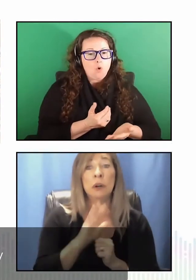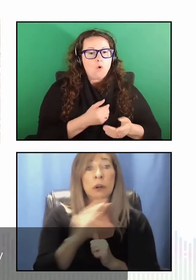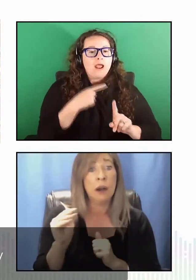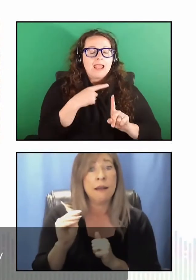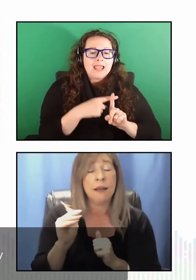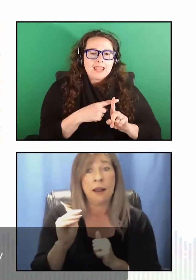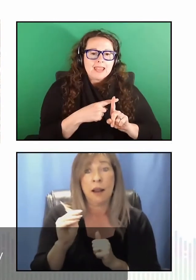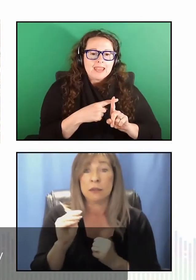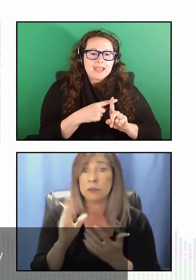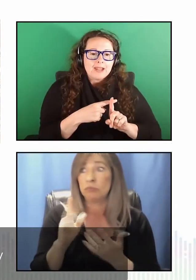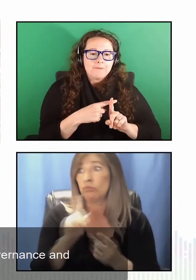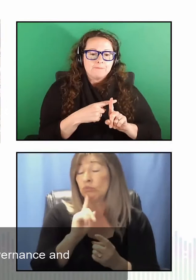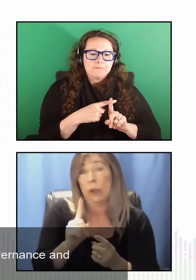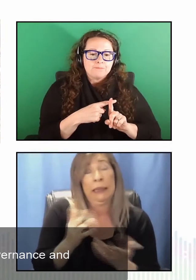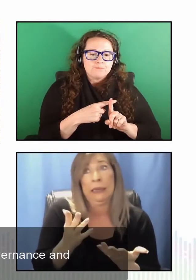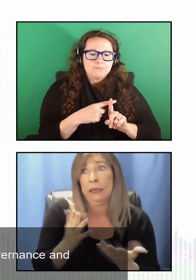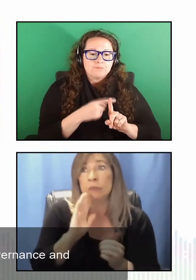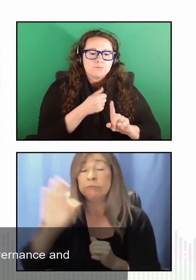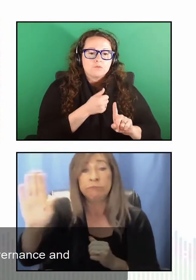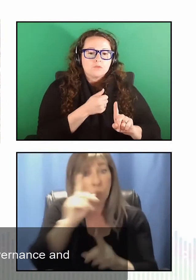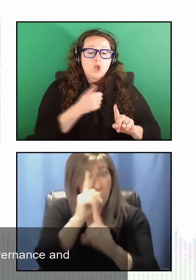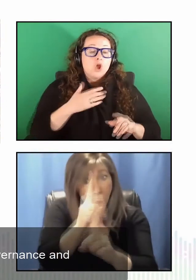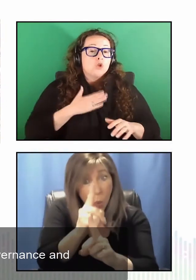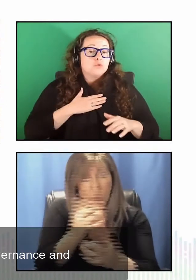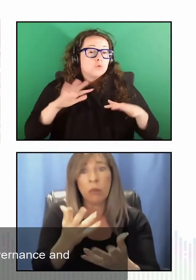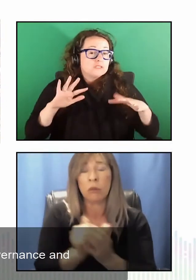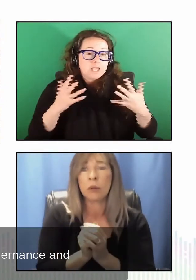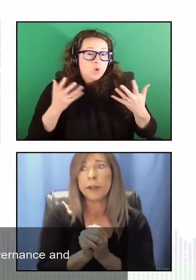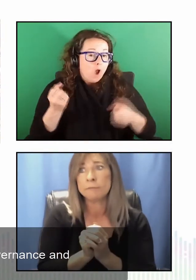are basically what they do is